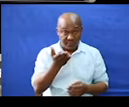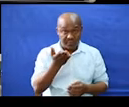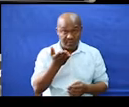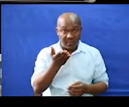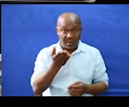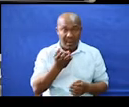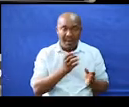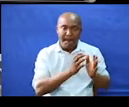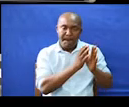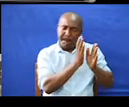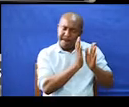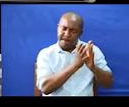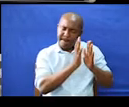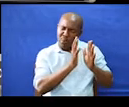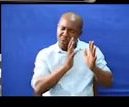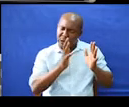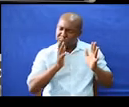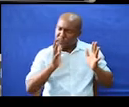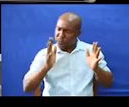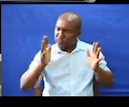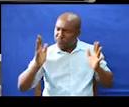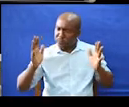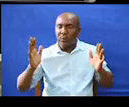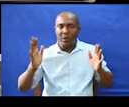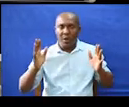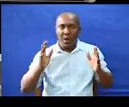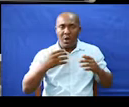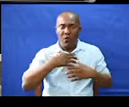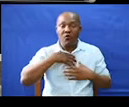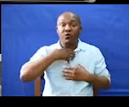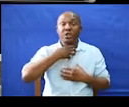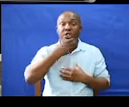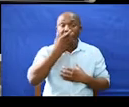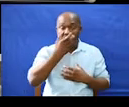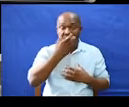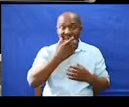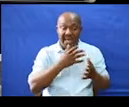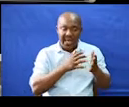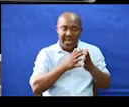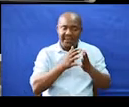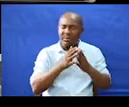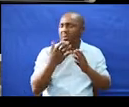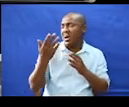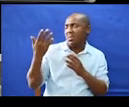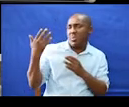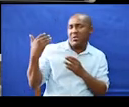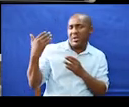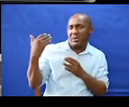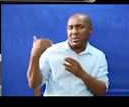The population of the today's giraffe explained by previous knowledge